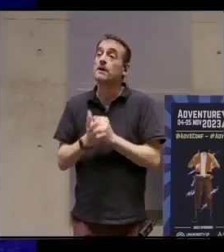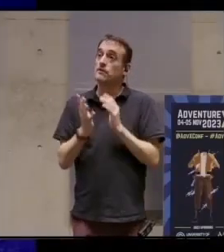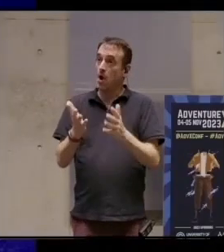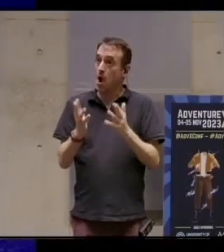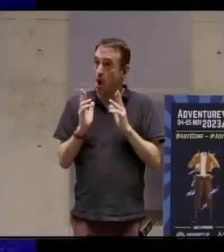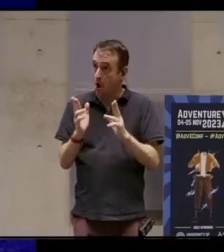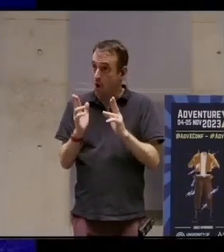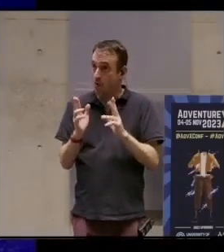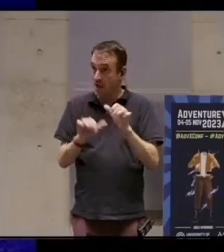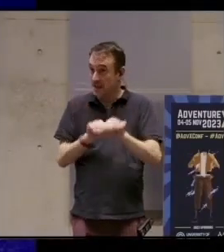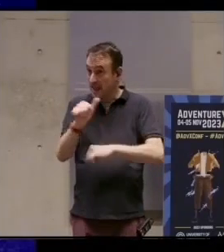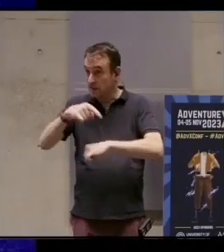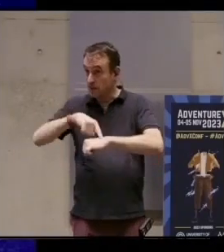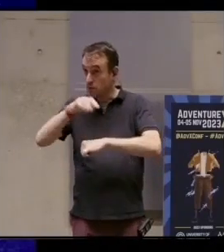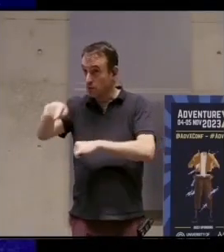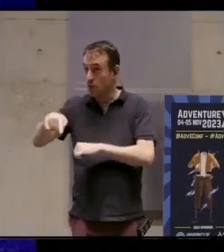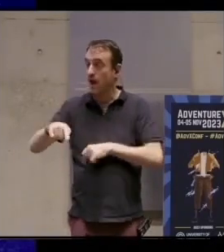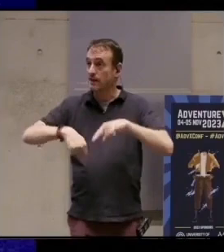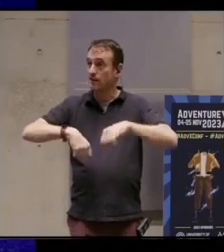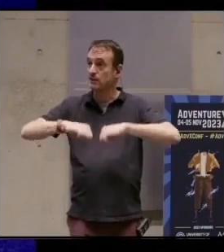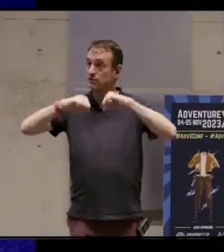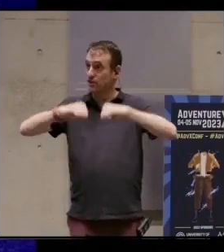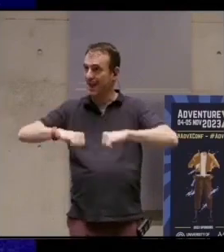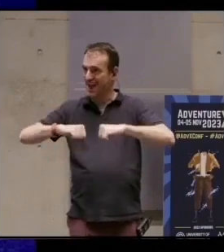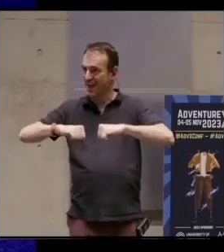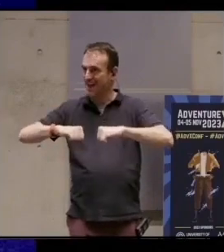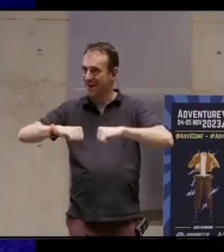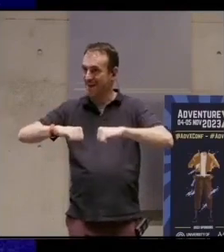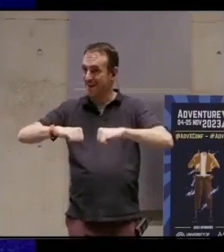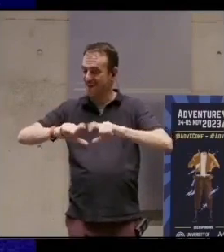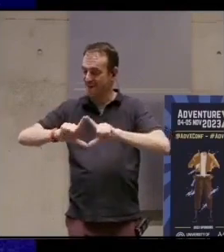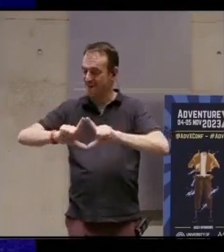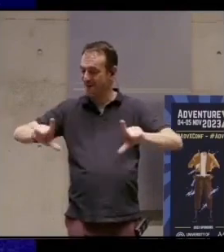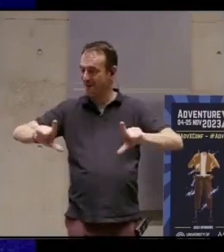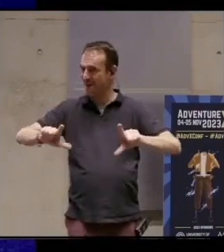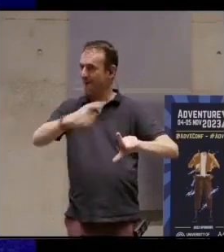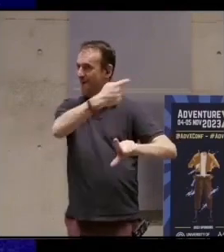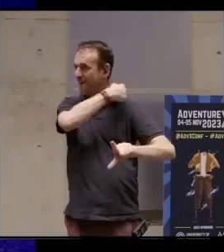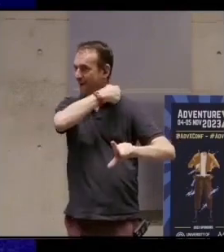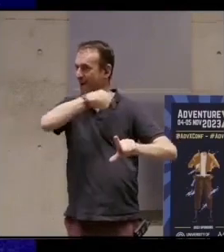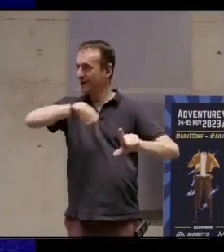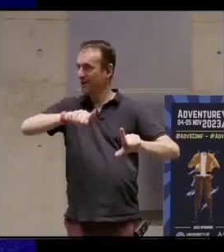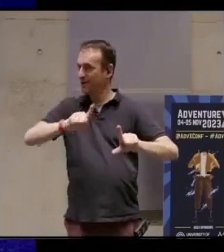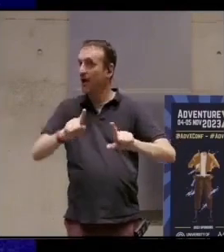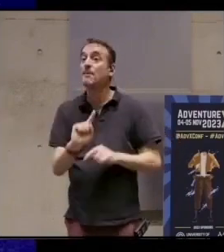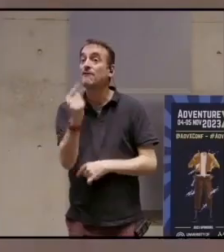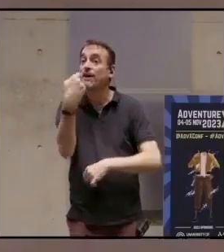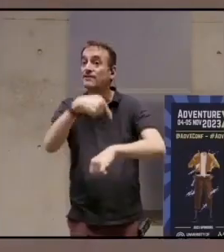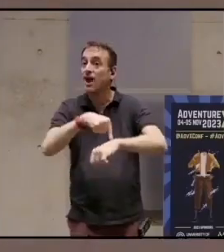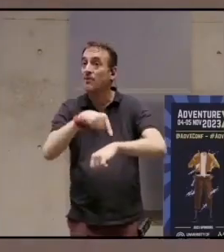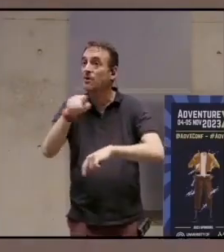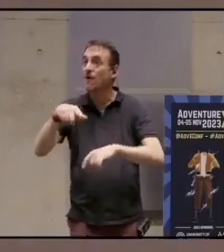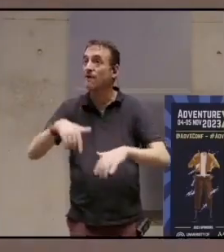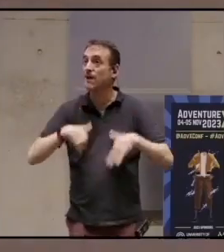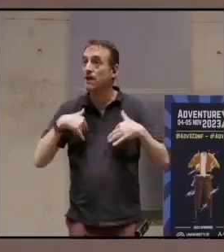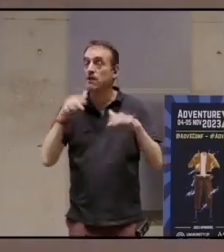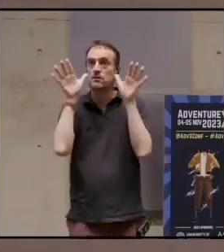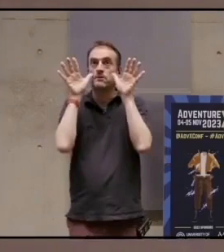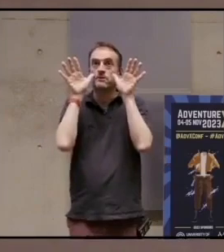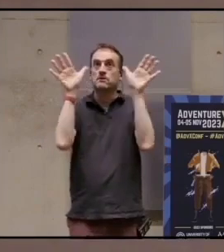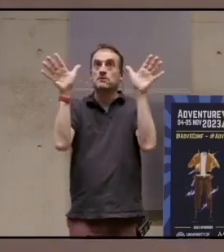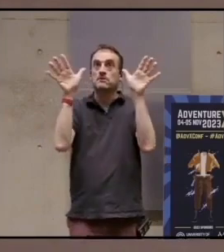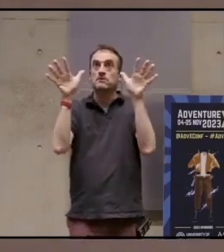next in the director's chair, even if it is for the first time, you won't feel like a deer in the headlights, but you